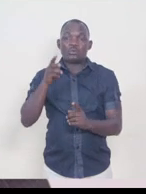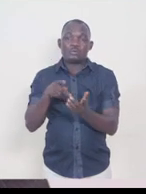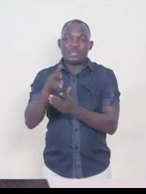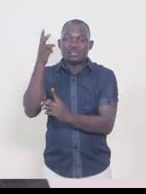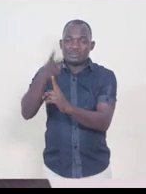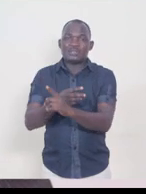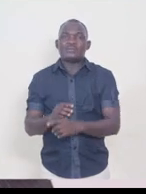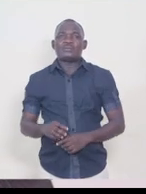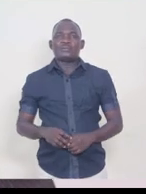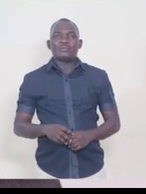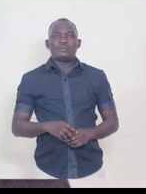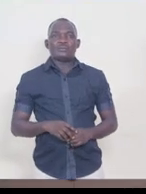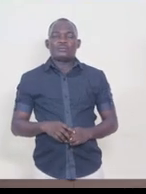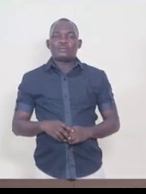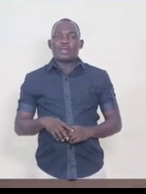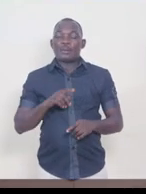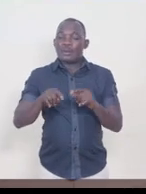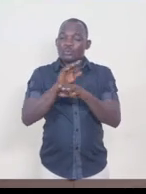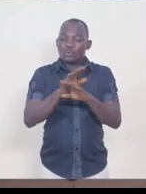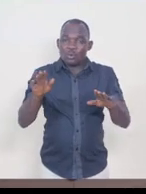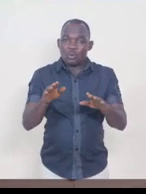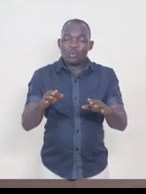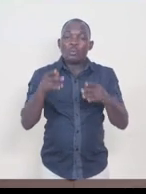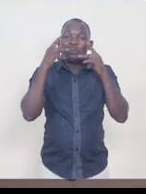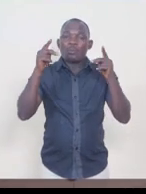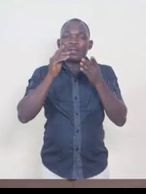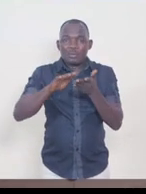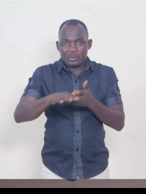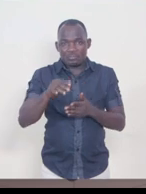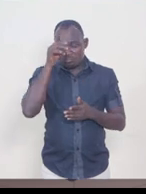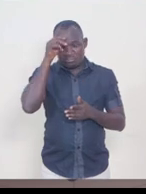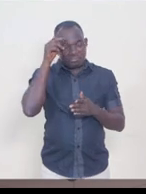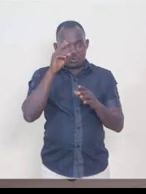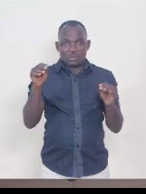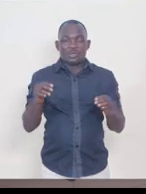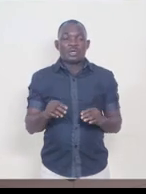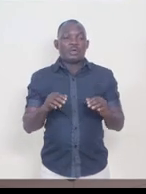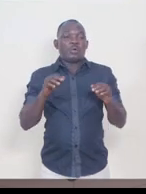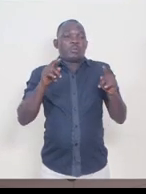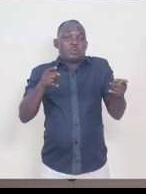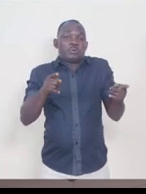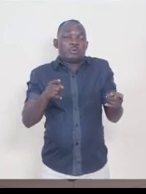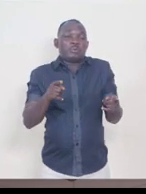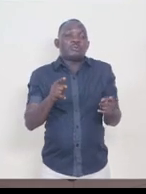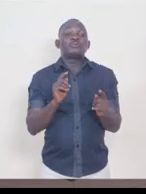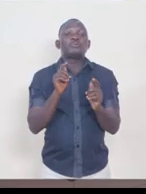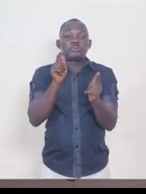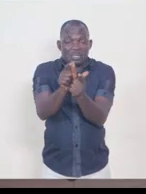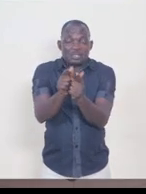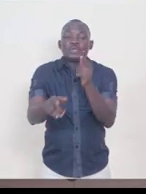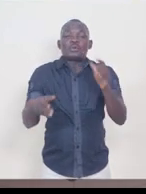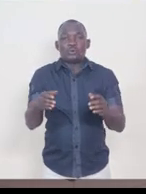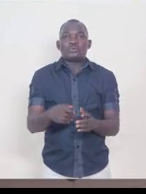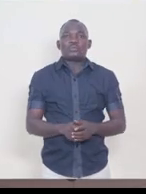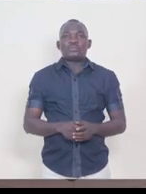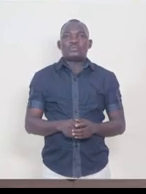But please, no public apology. You know what? Clearly you're not ready for this. So I guess we'll see you in court. I hope